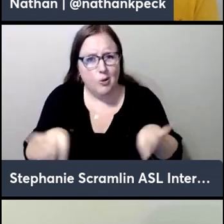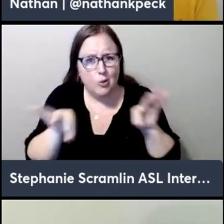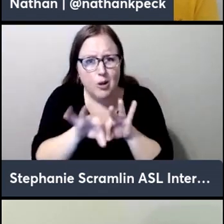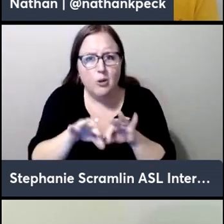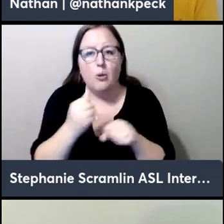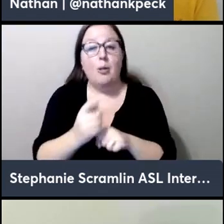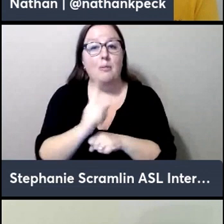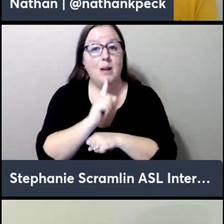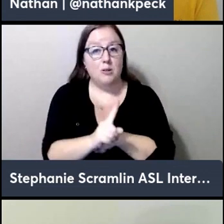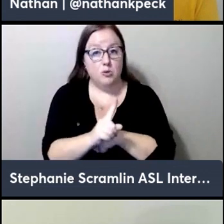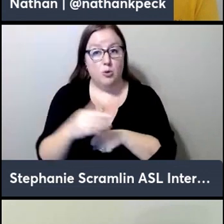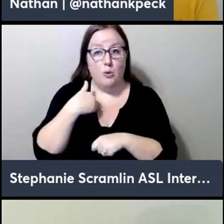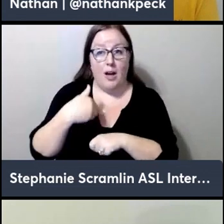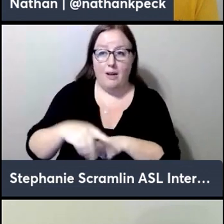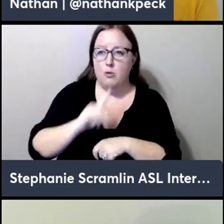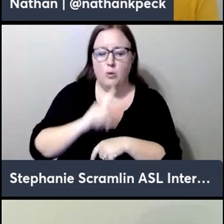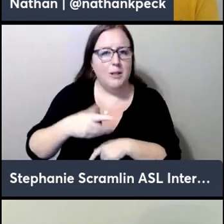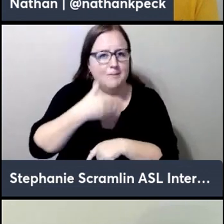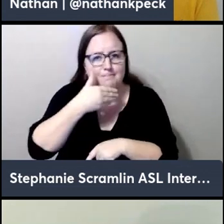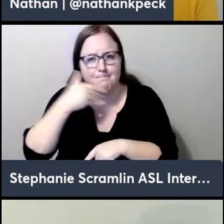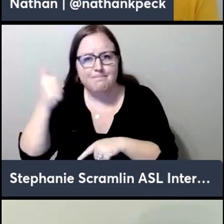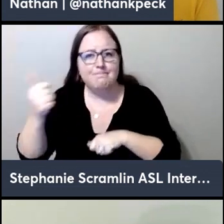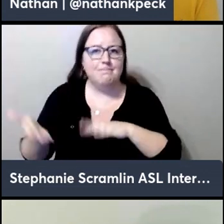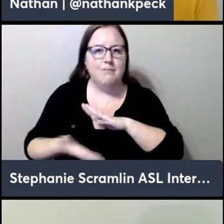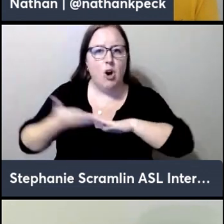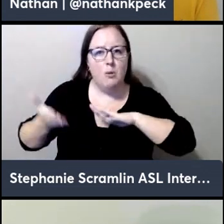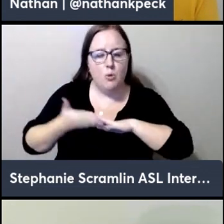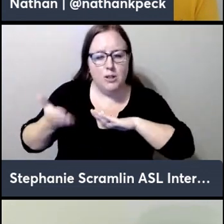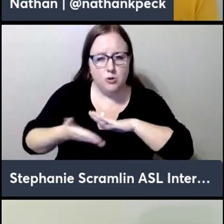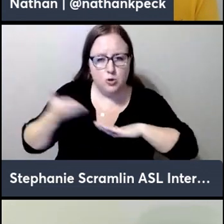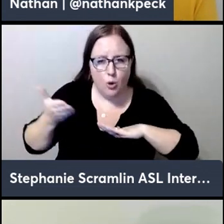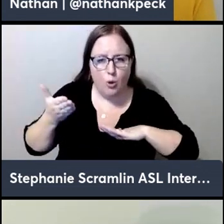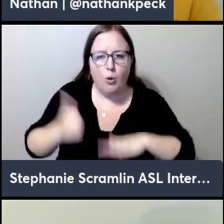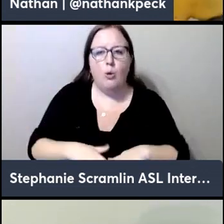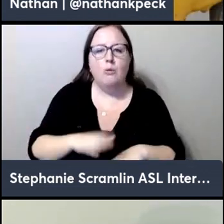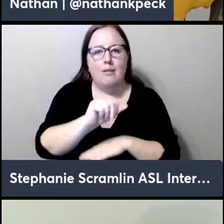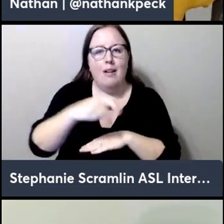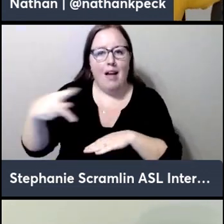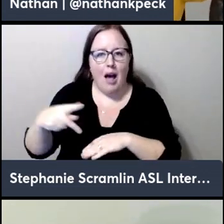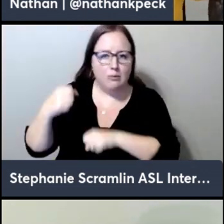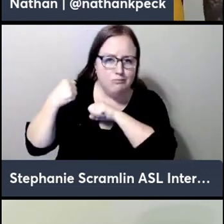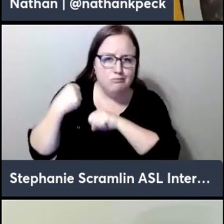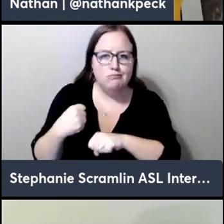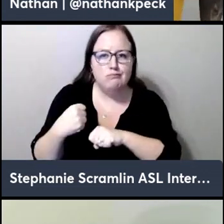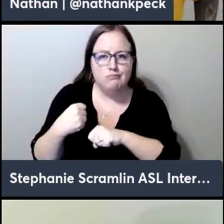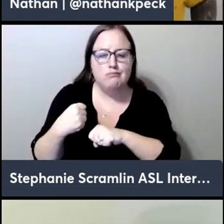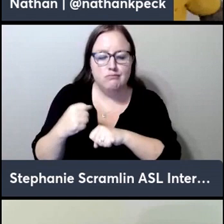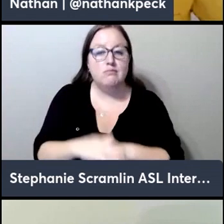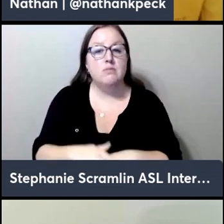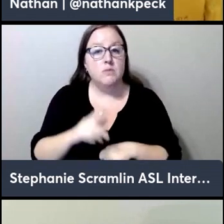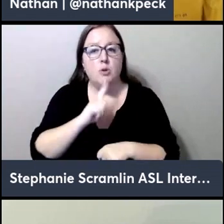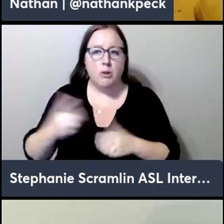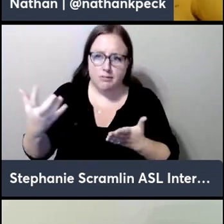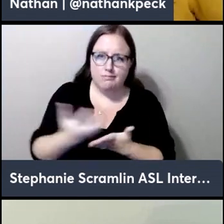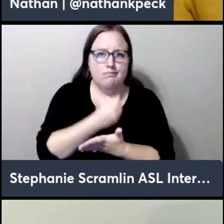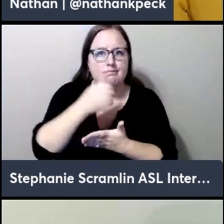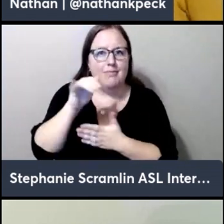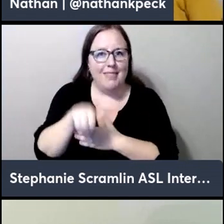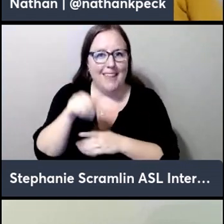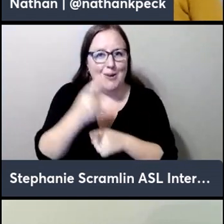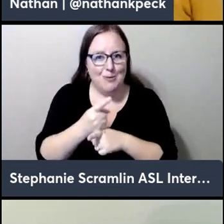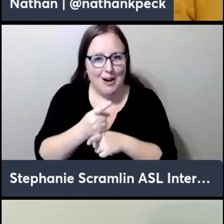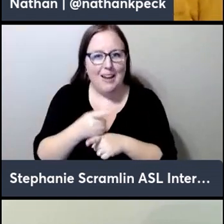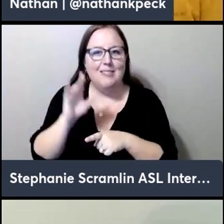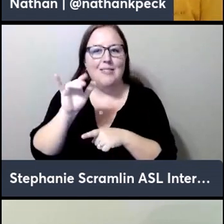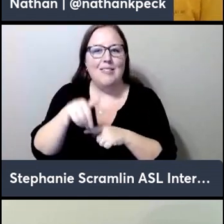that you have highest levels of operational and application resilience. So take advantage of that prescriptive guidance from your